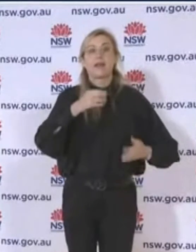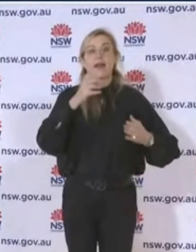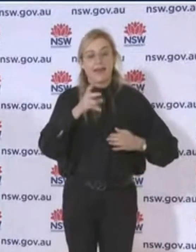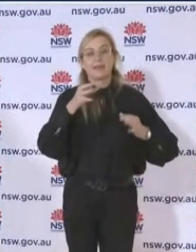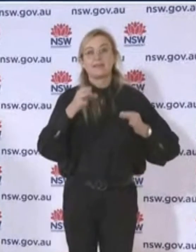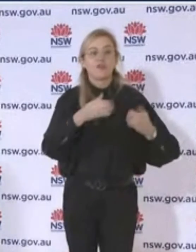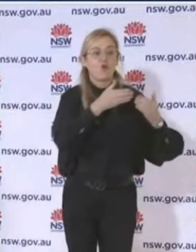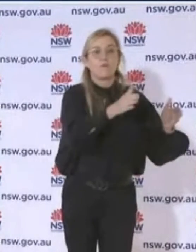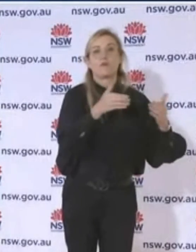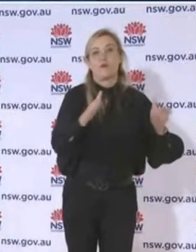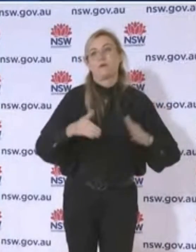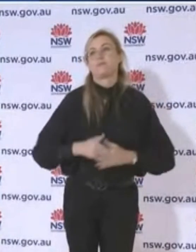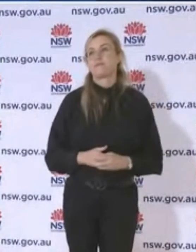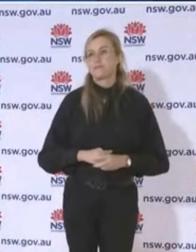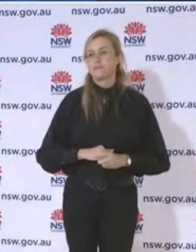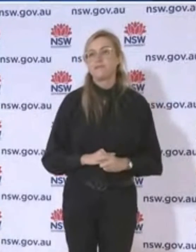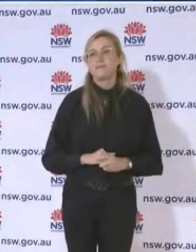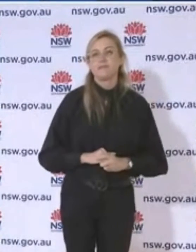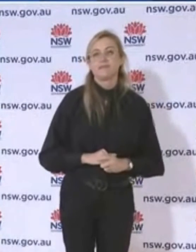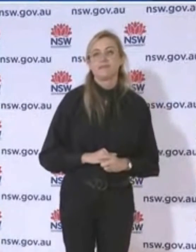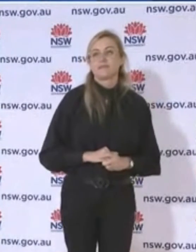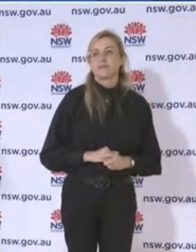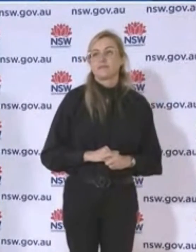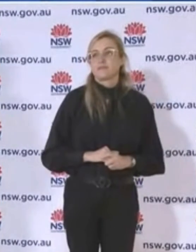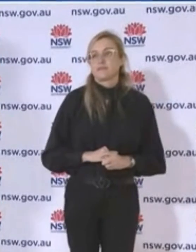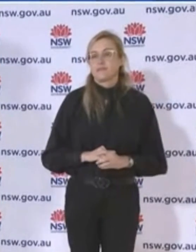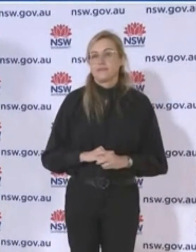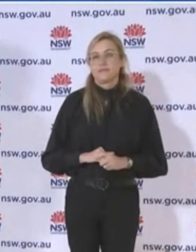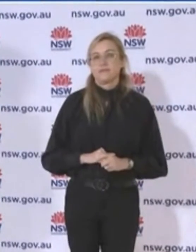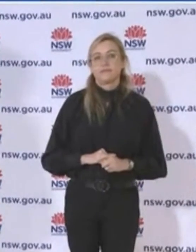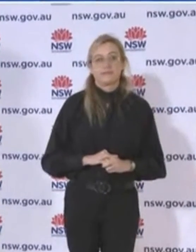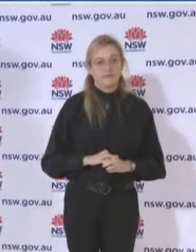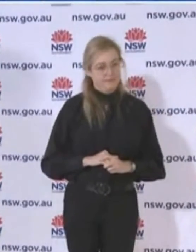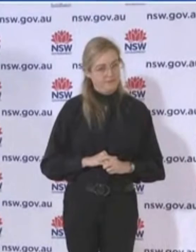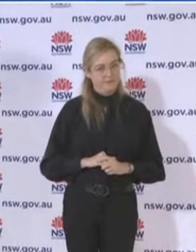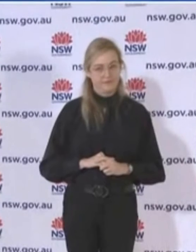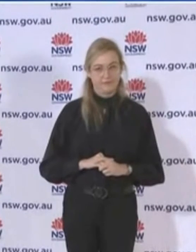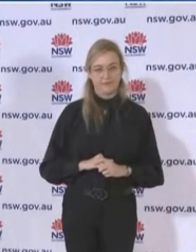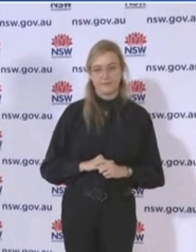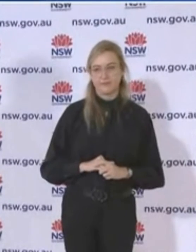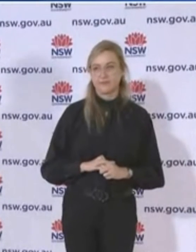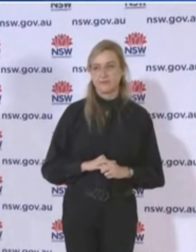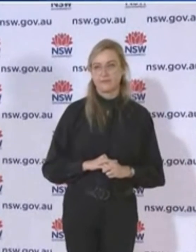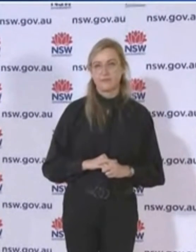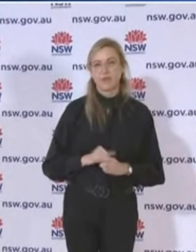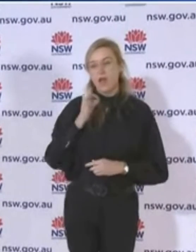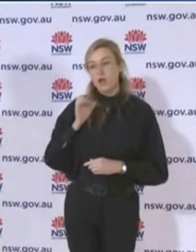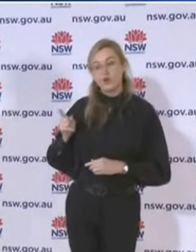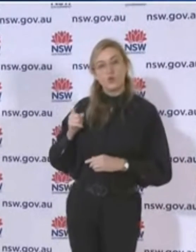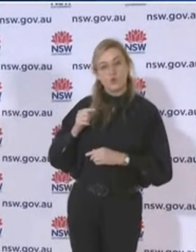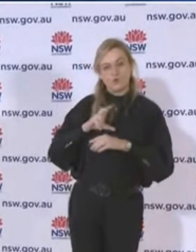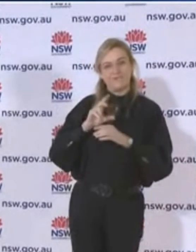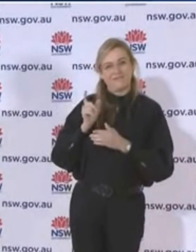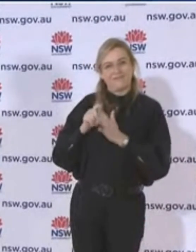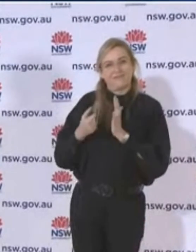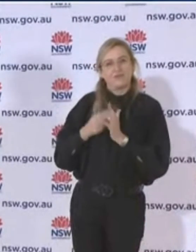Dr McAnulty in terms of resources. I mean, you obviously spend so much of your time looking at the physical manifestation of COVID. What about the mental? And